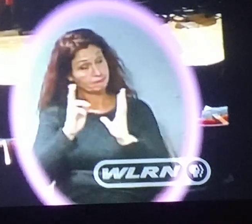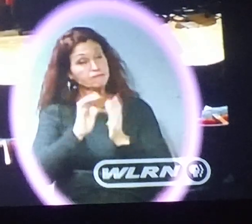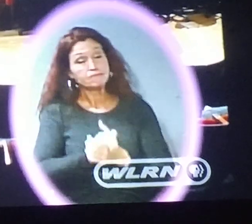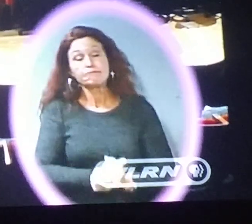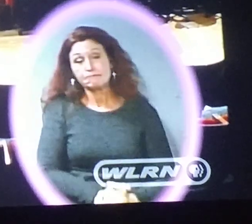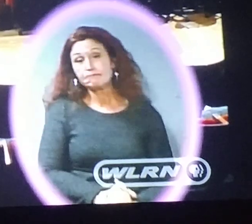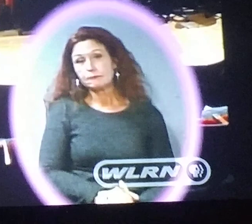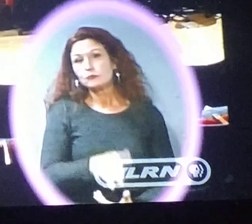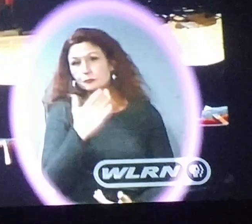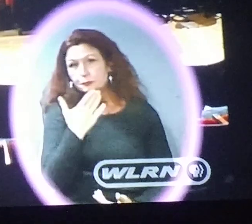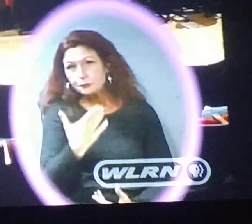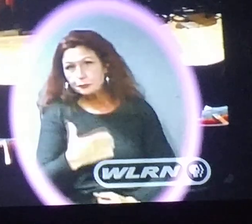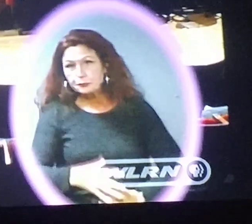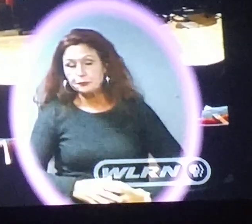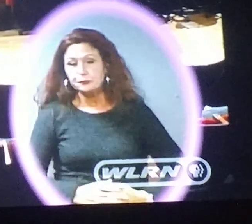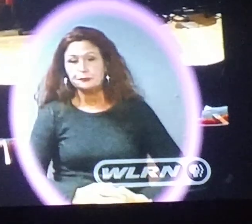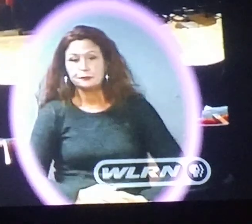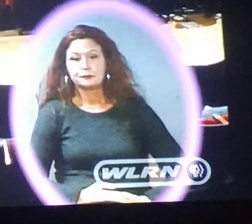Thank you, Chief.